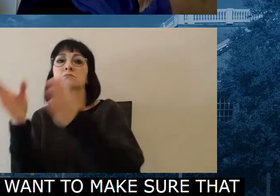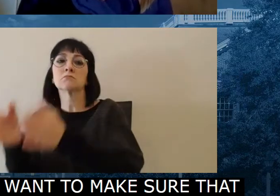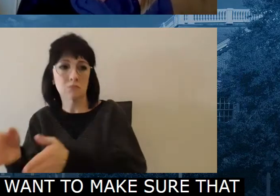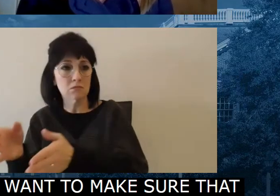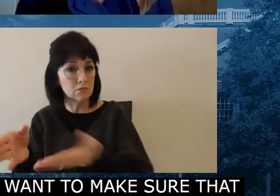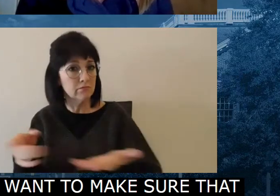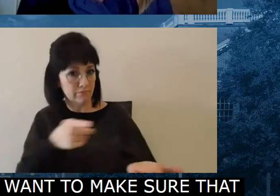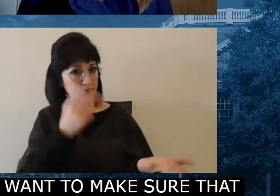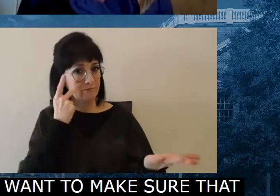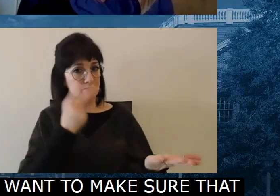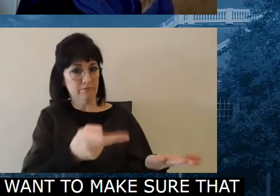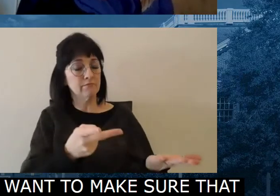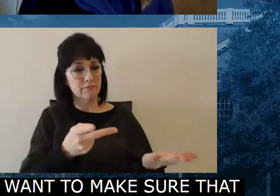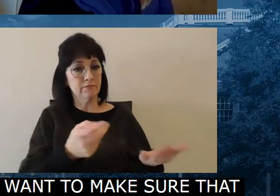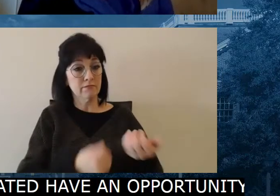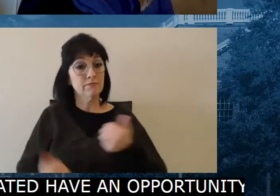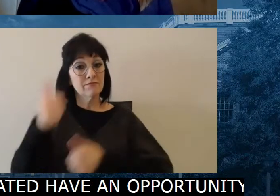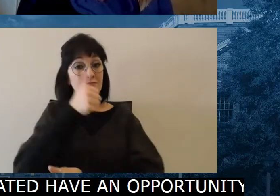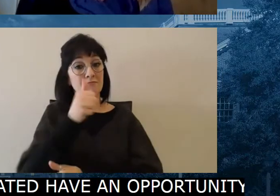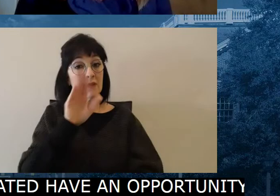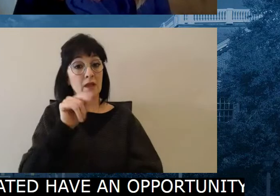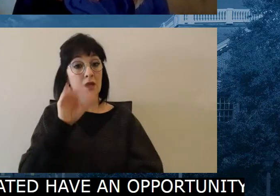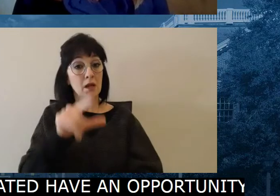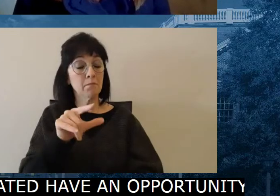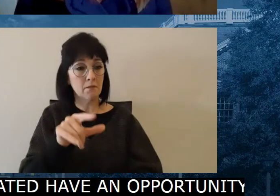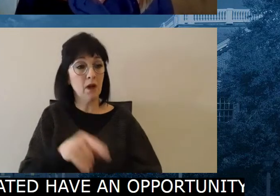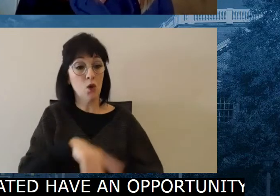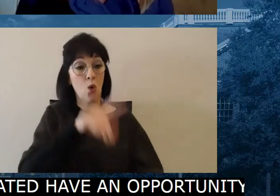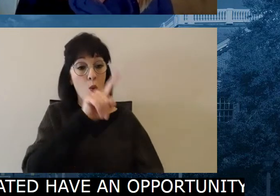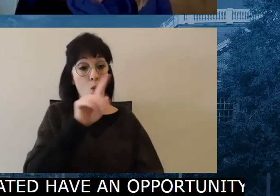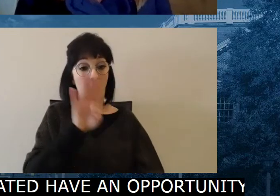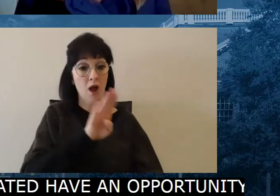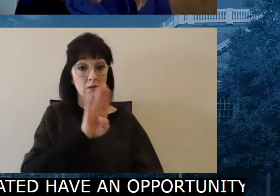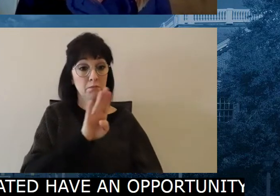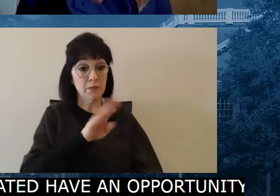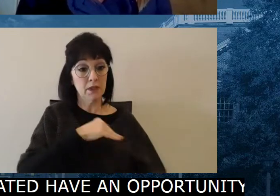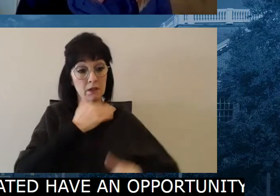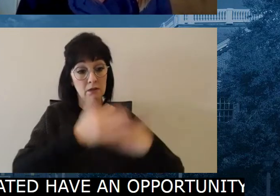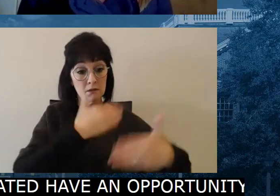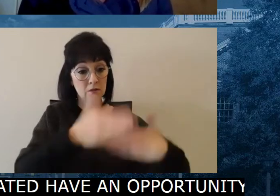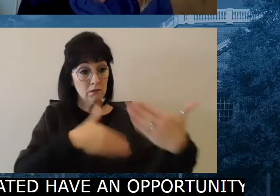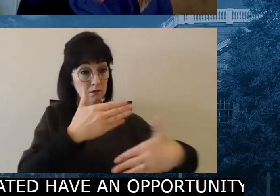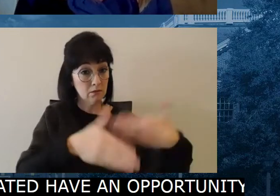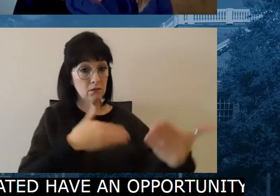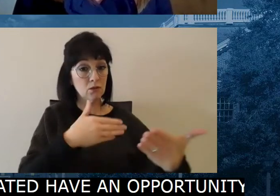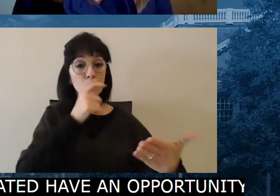that we're starting to really work through the 1B workforce, and we're going to continue to work